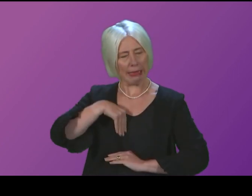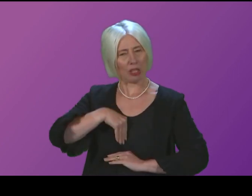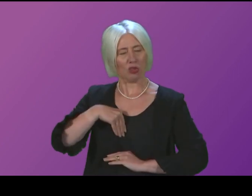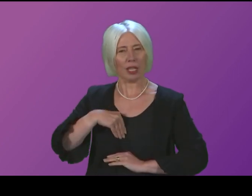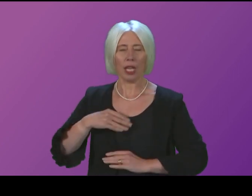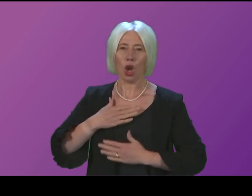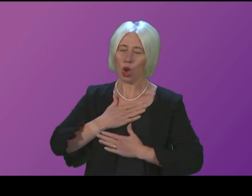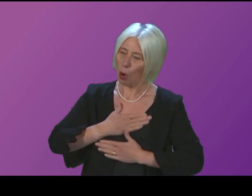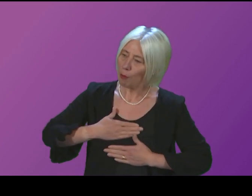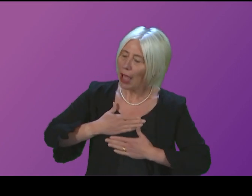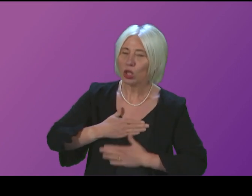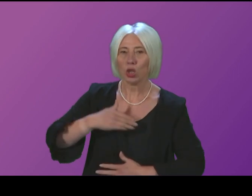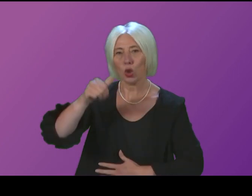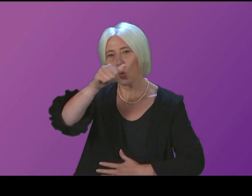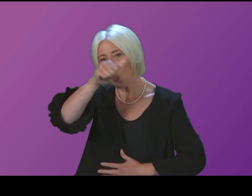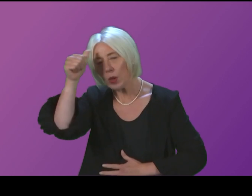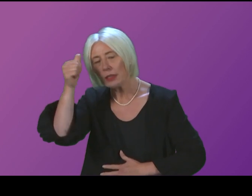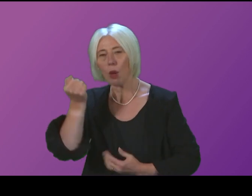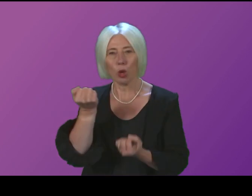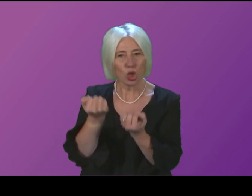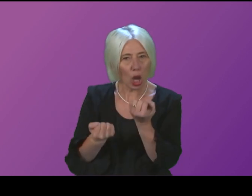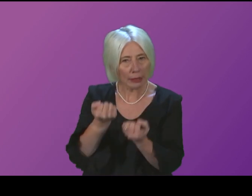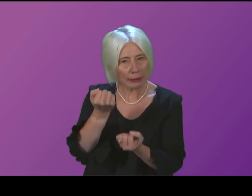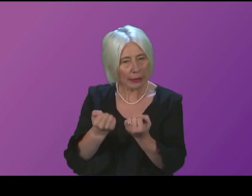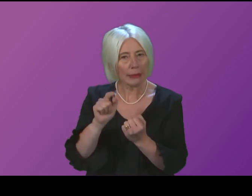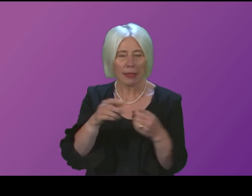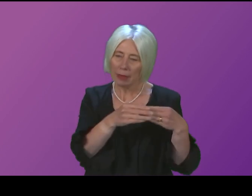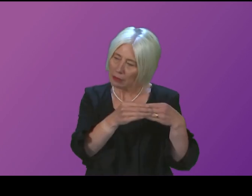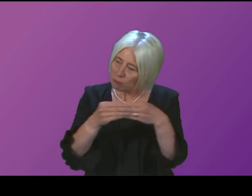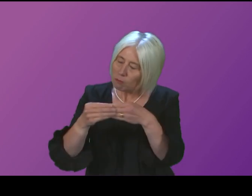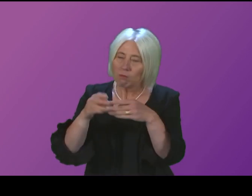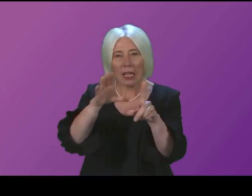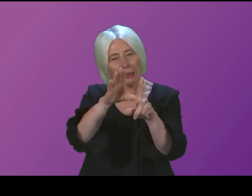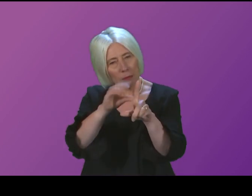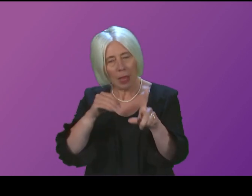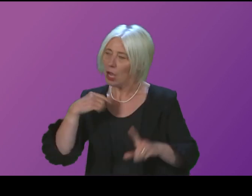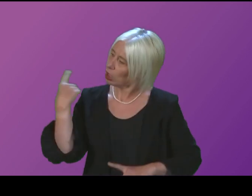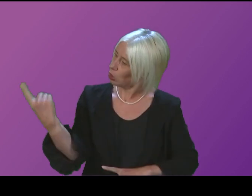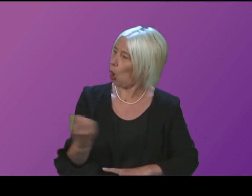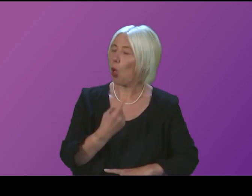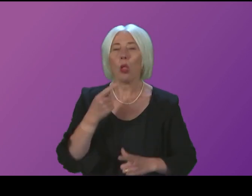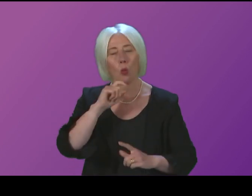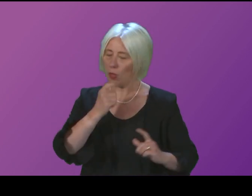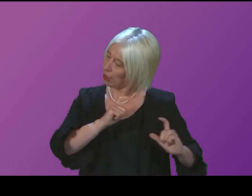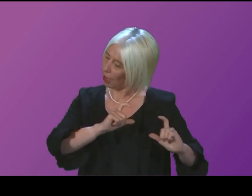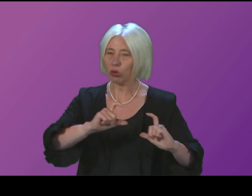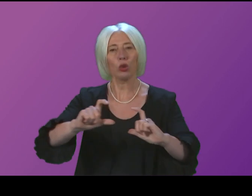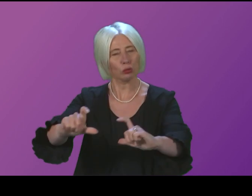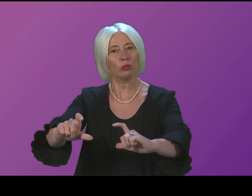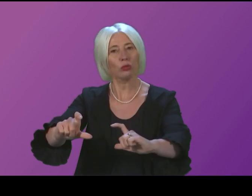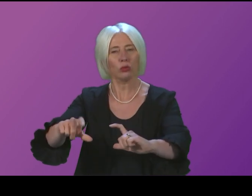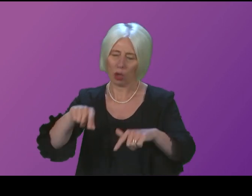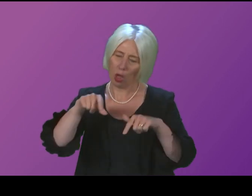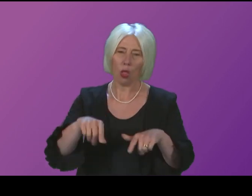compassion, wisdom and justice, have guided and inspired us and will continue to do so. And these values